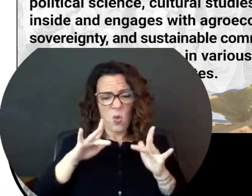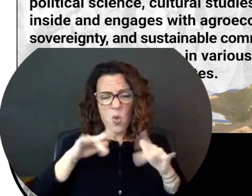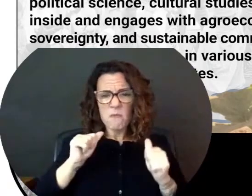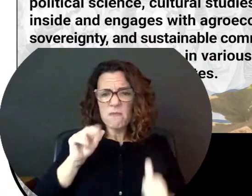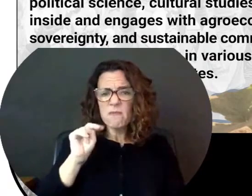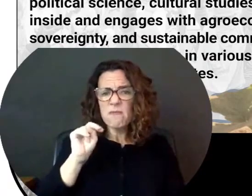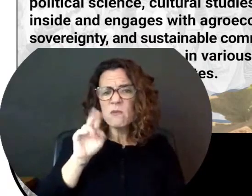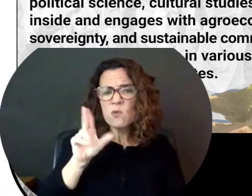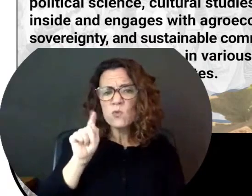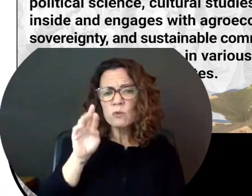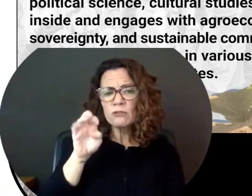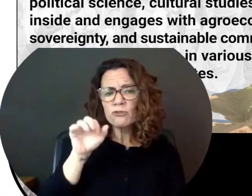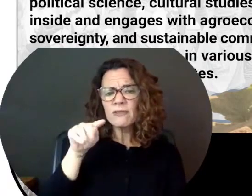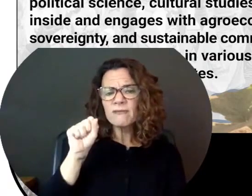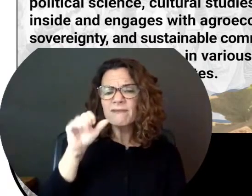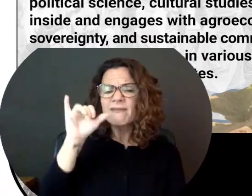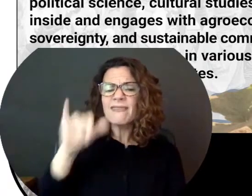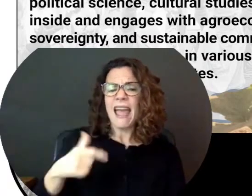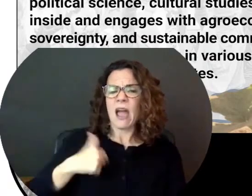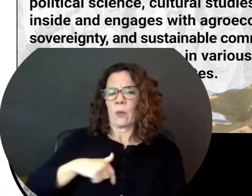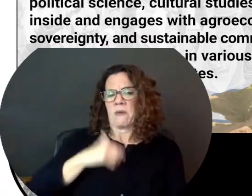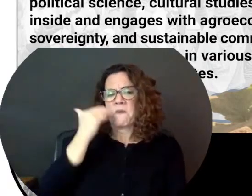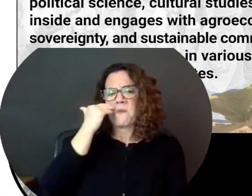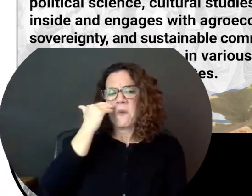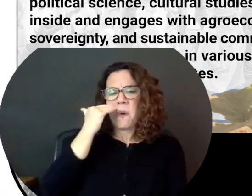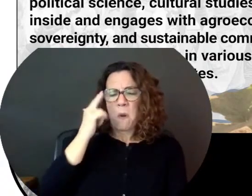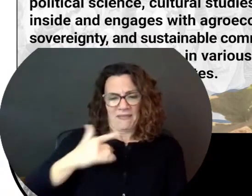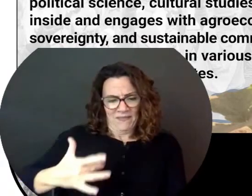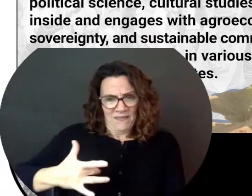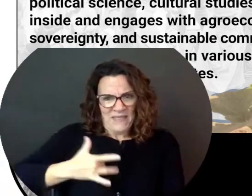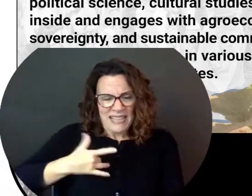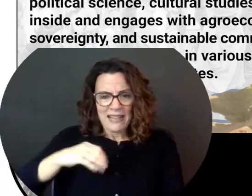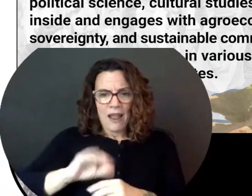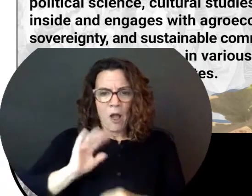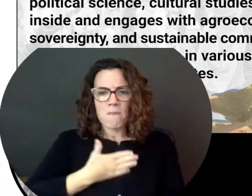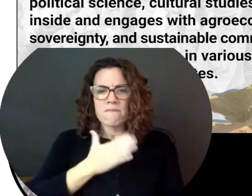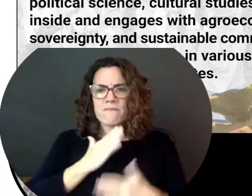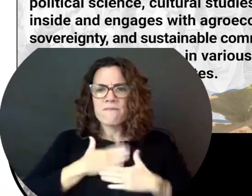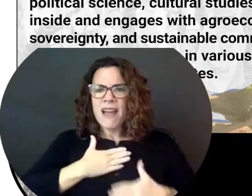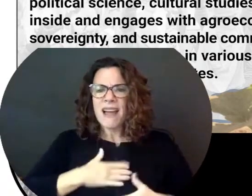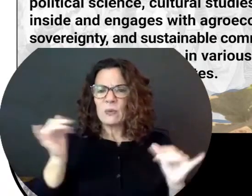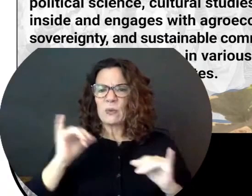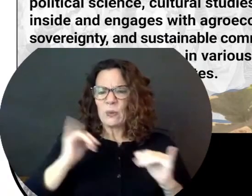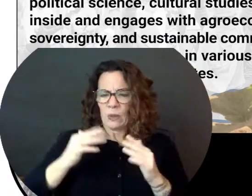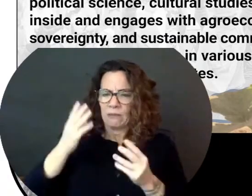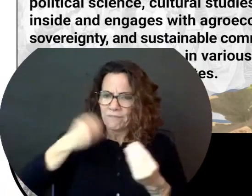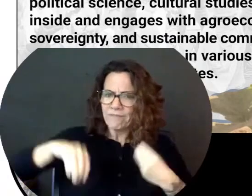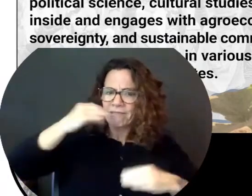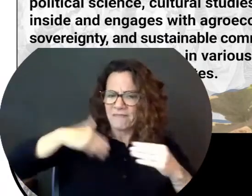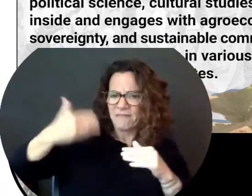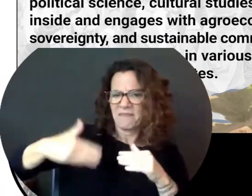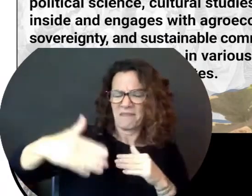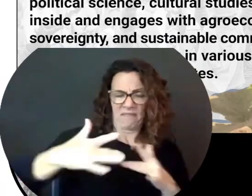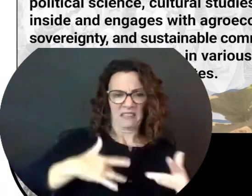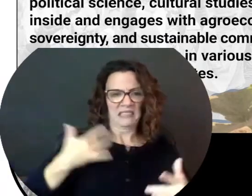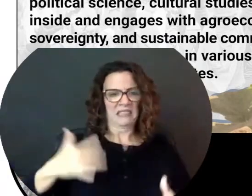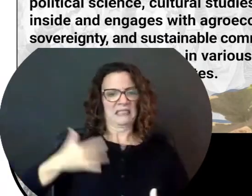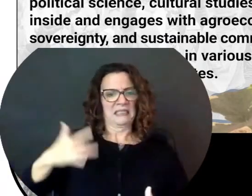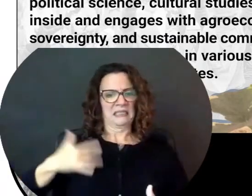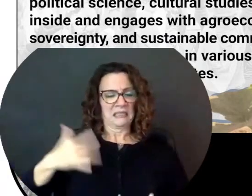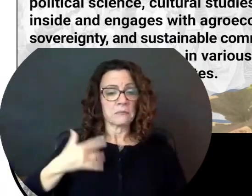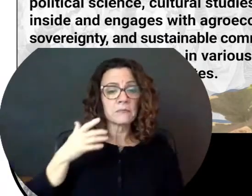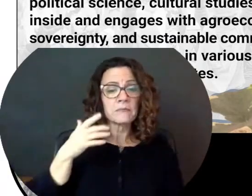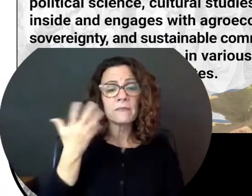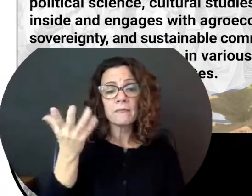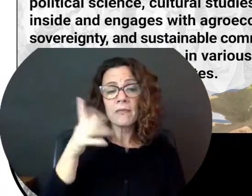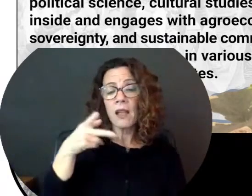our bodies, over time of consuming this. So the produce that they would provide outside of that